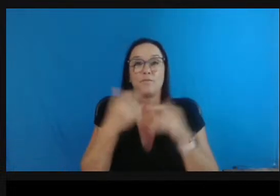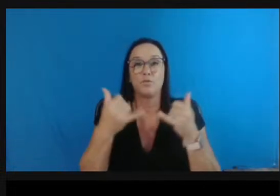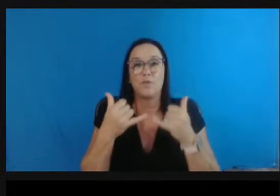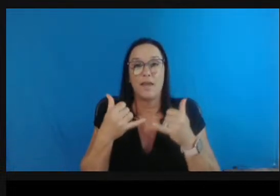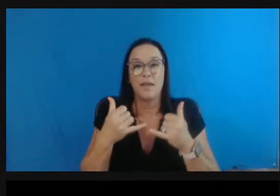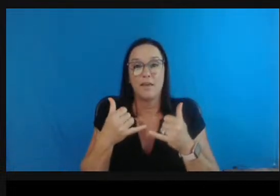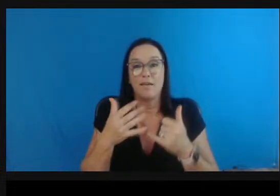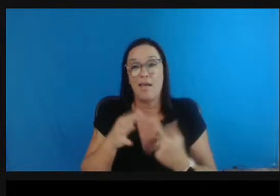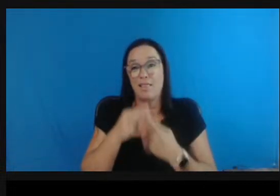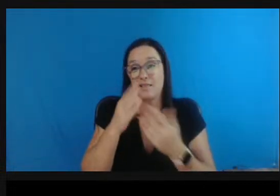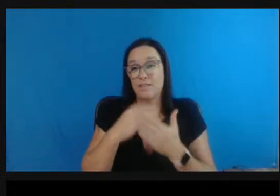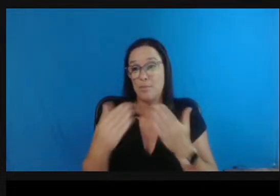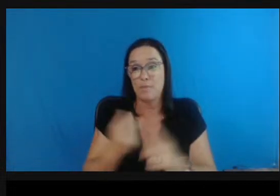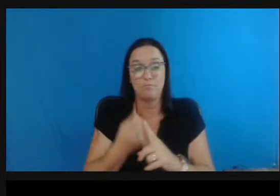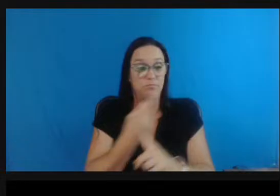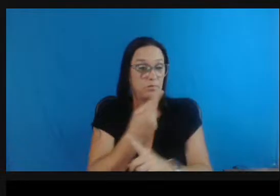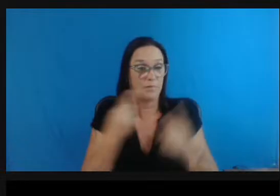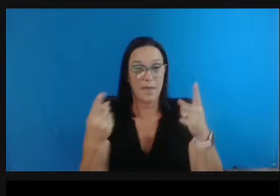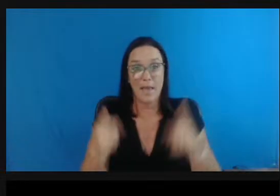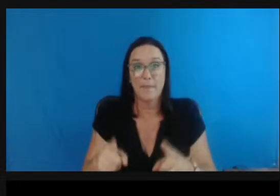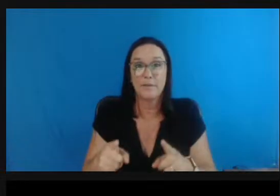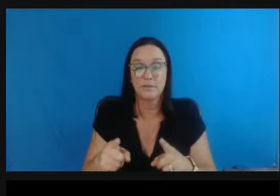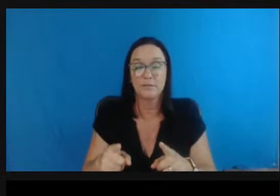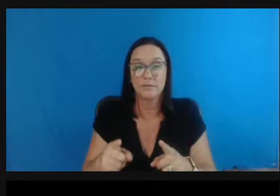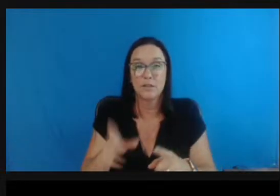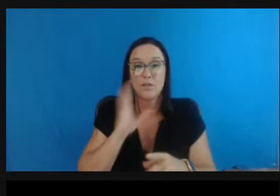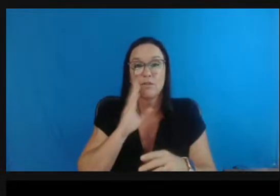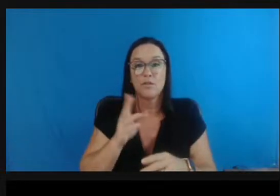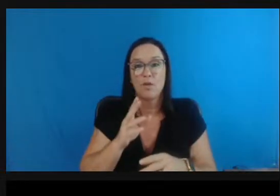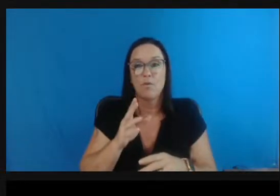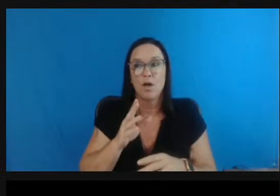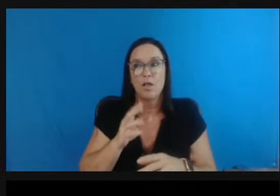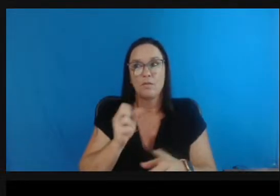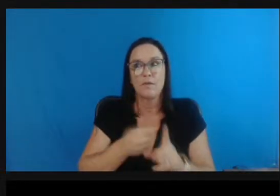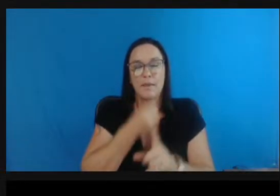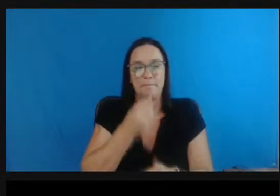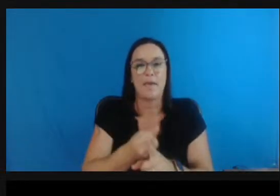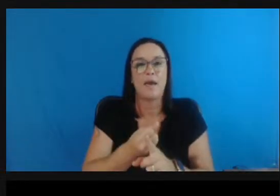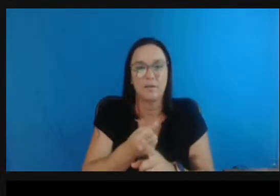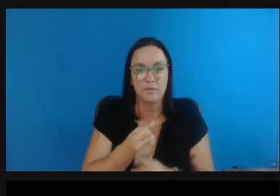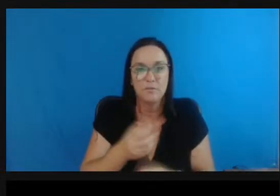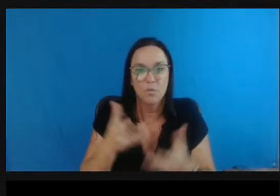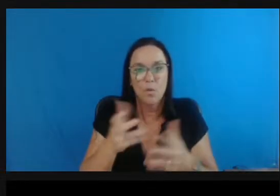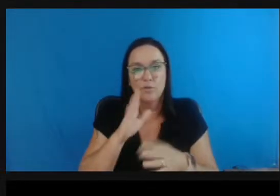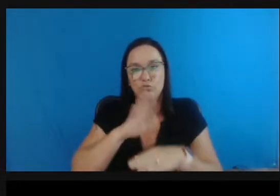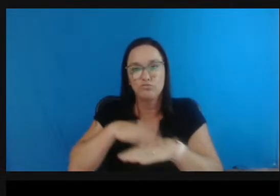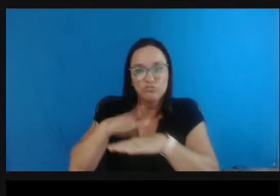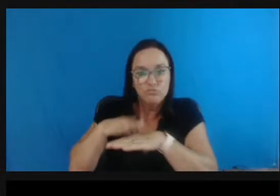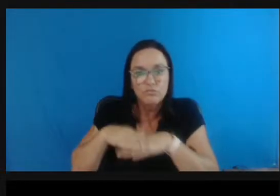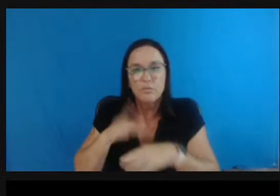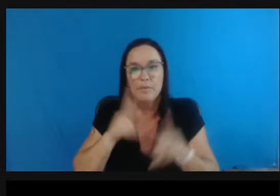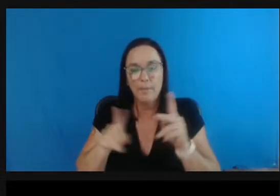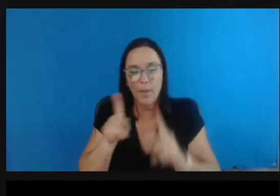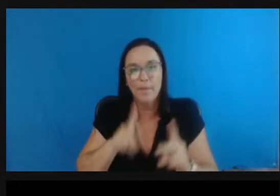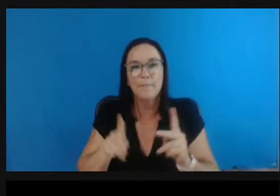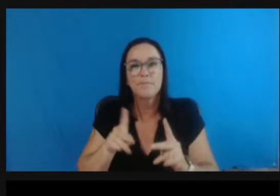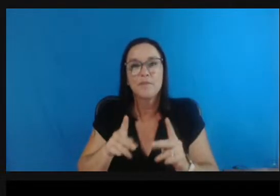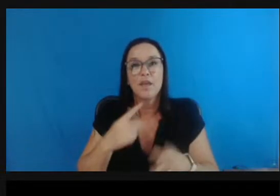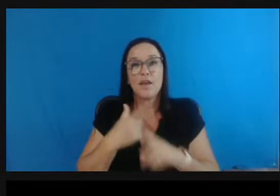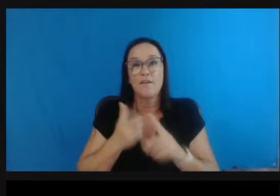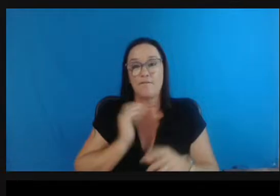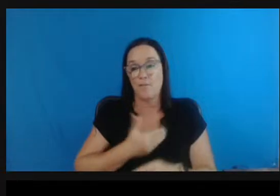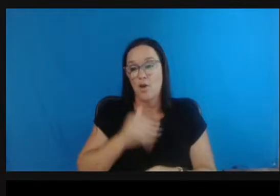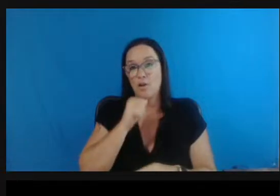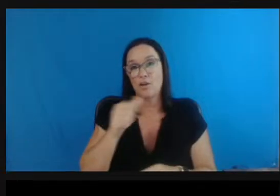unusual happens that's going to cause alerts that we really want to share with people ahead of time. So from our